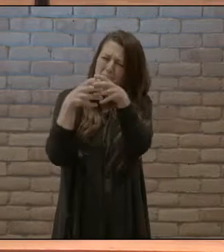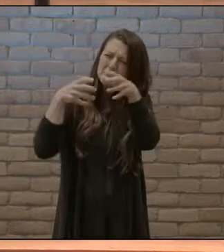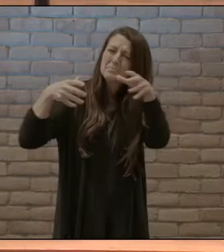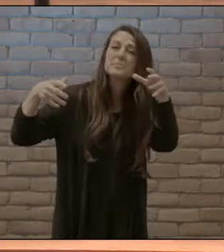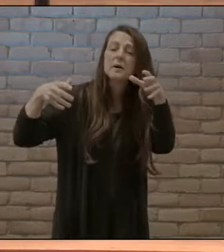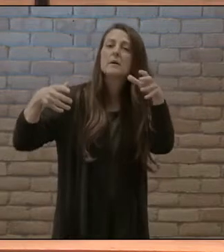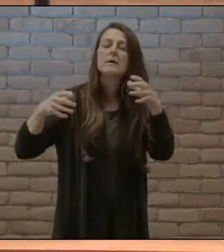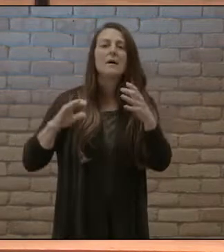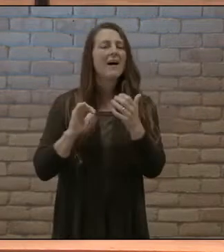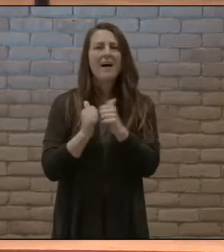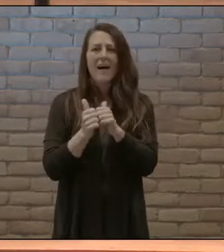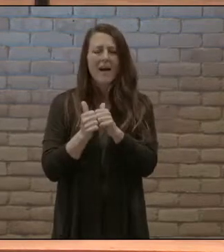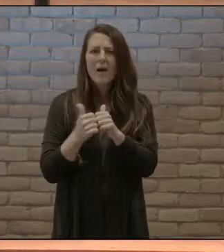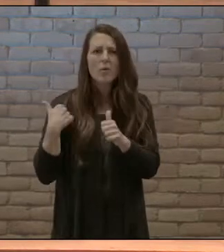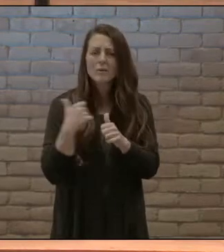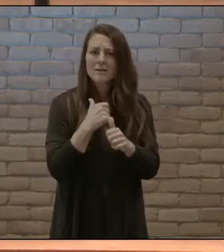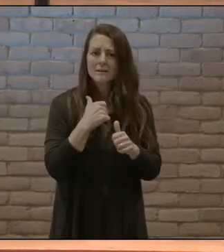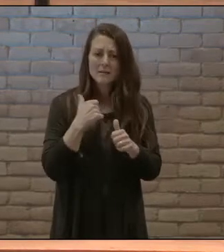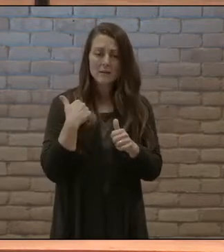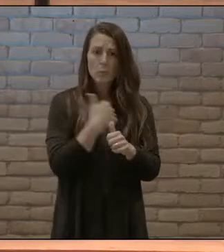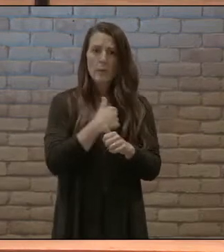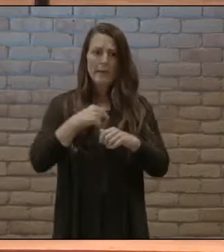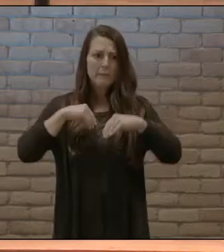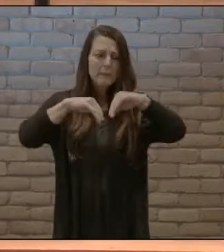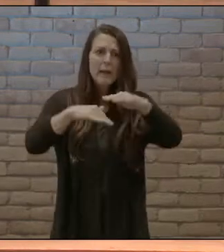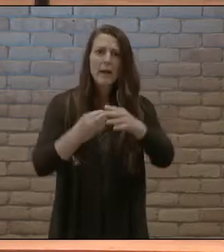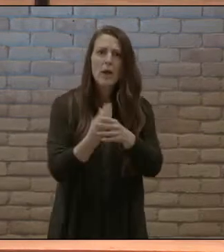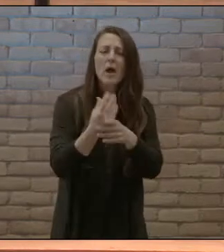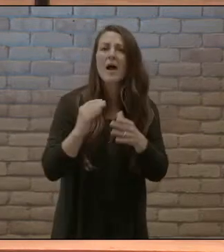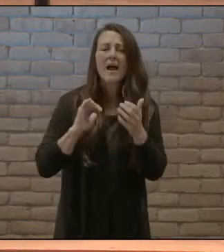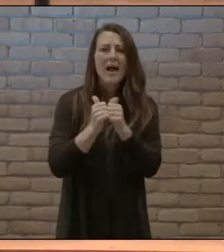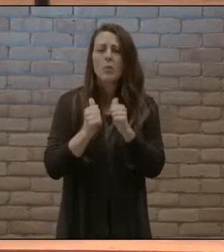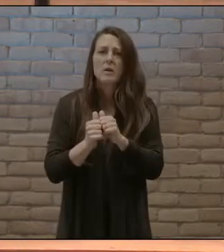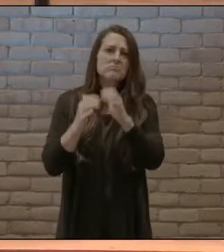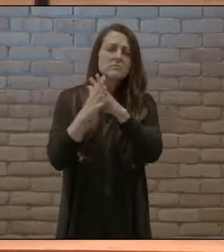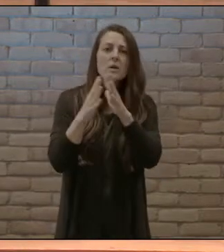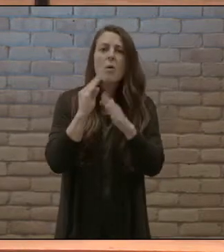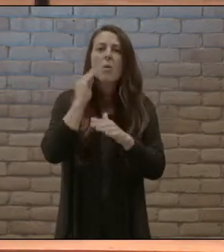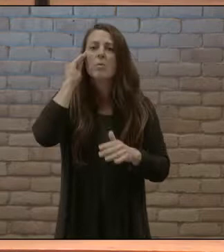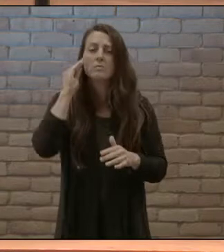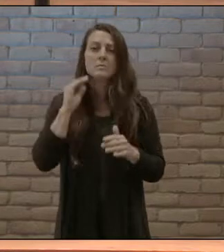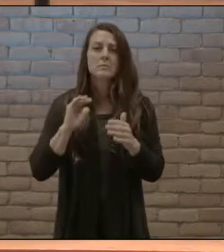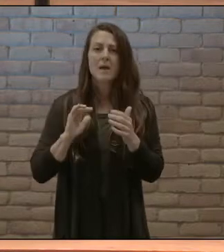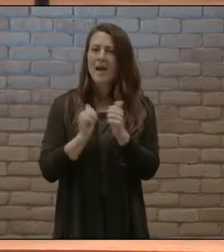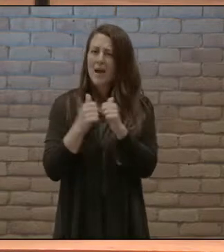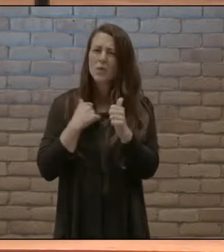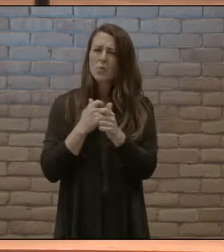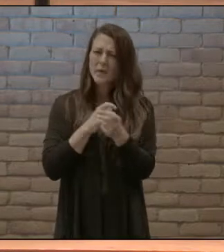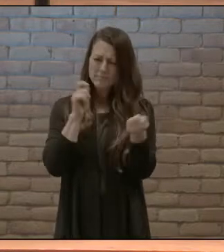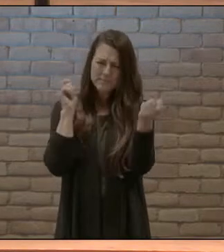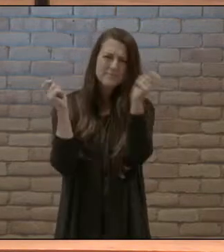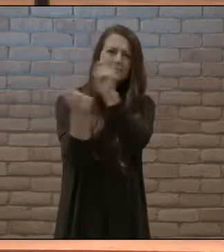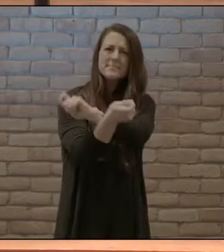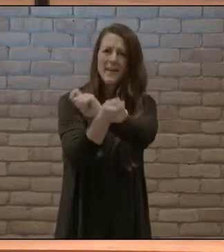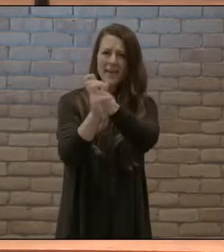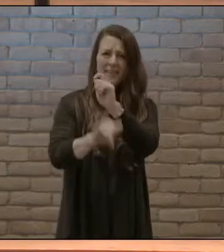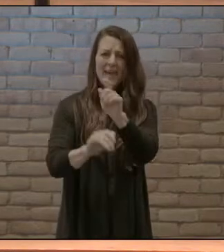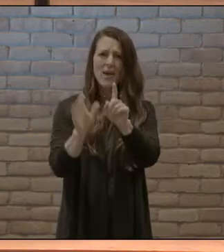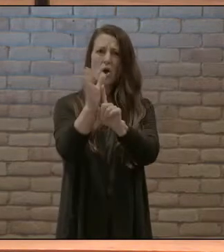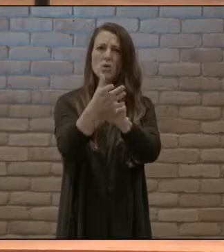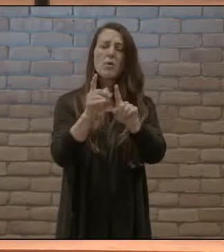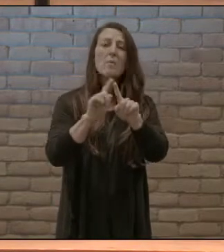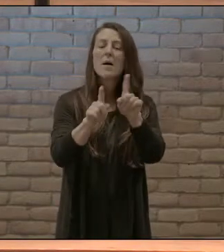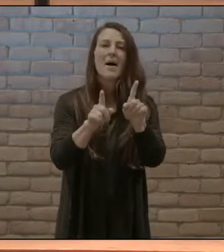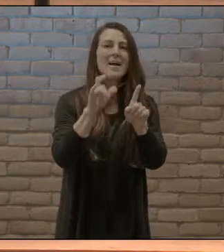we plant gardens? How can we build homes? How can we continue to bring transformation to the culture and not